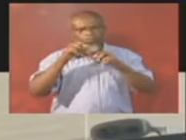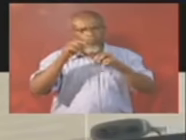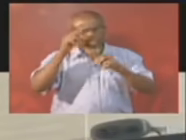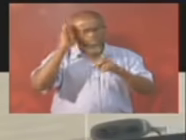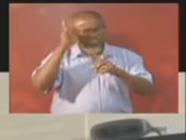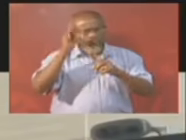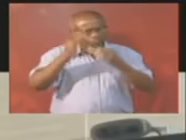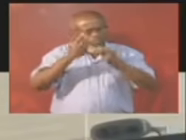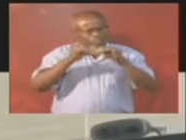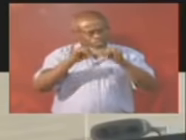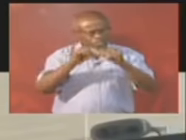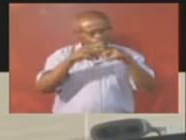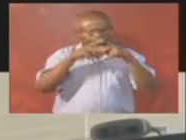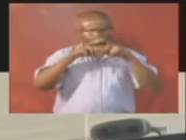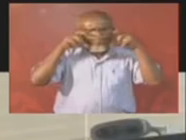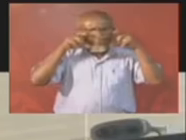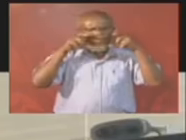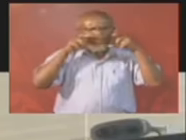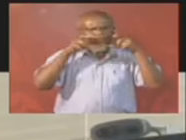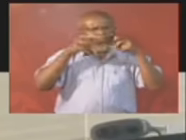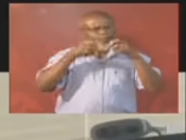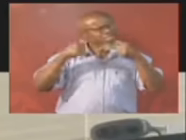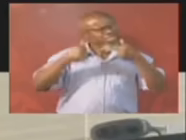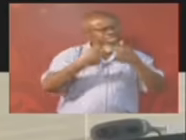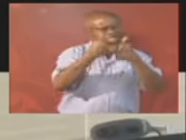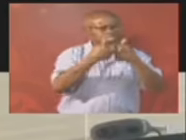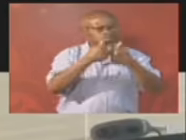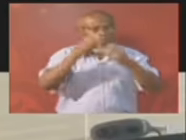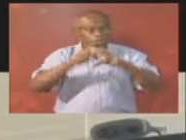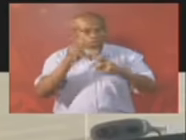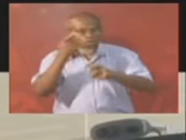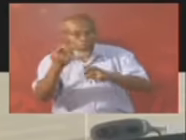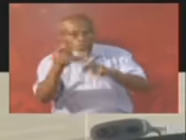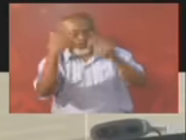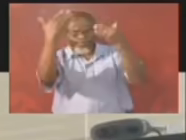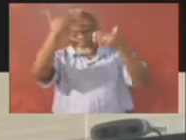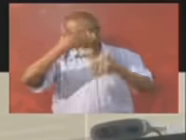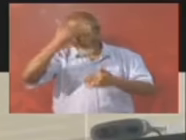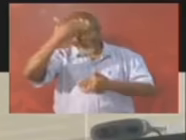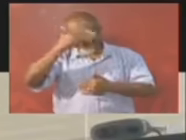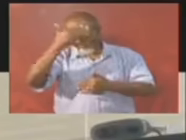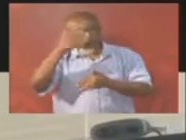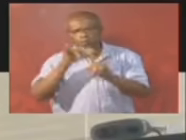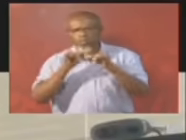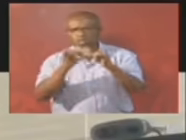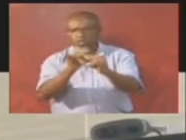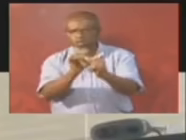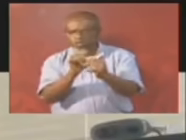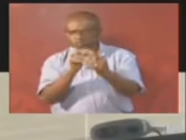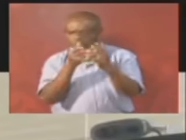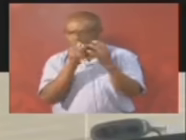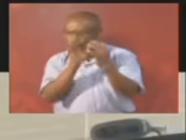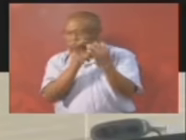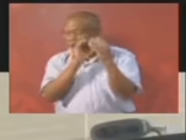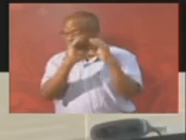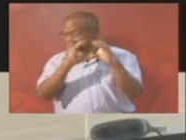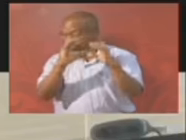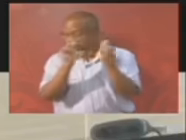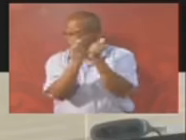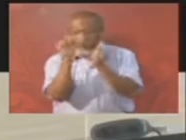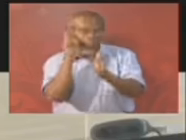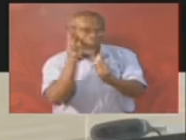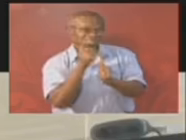because, they have to use full facial recognition as they communicate with the deaf community. What